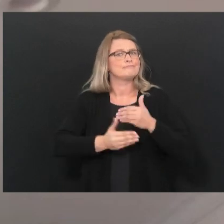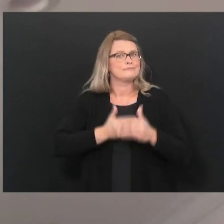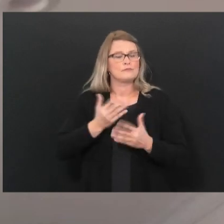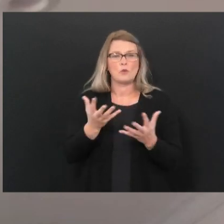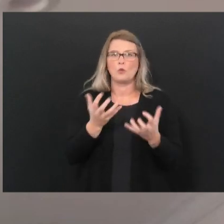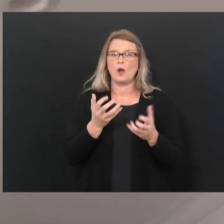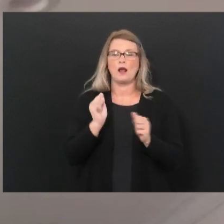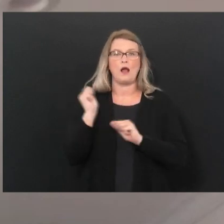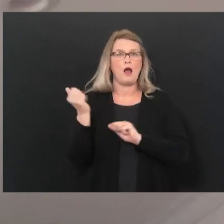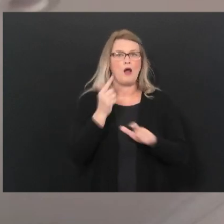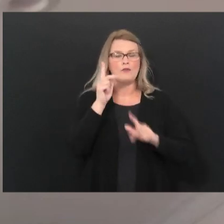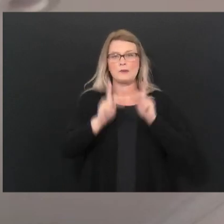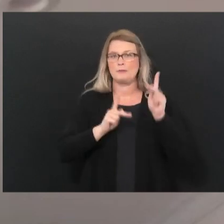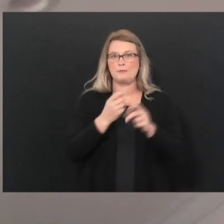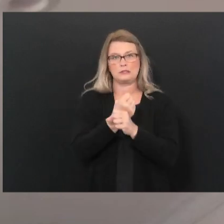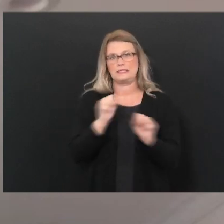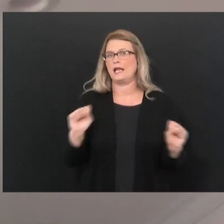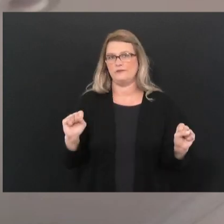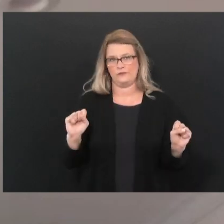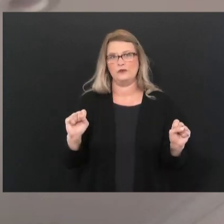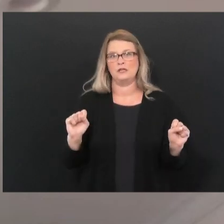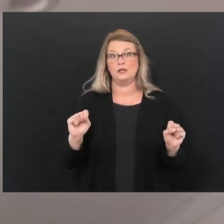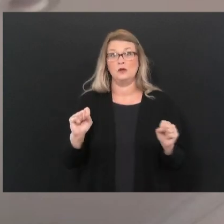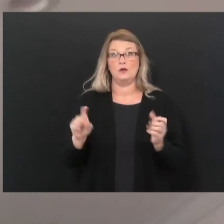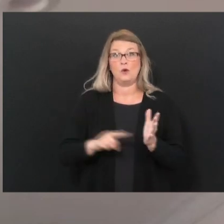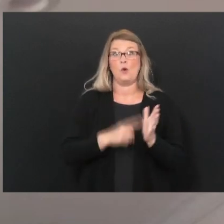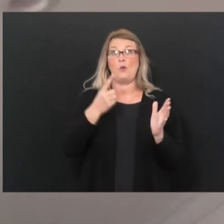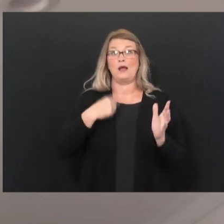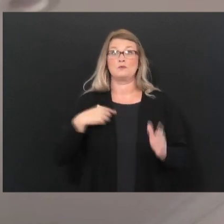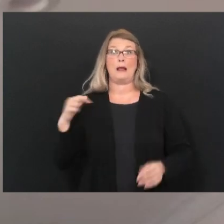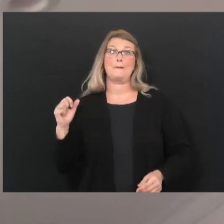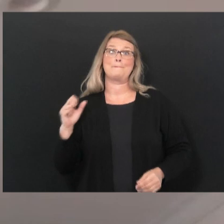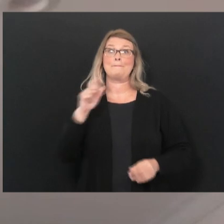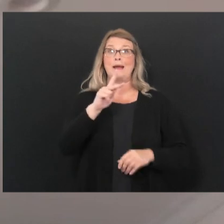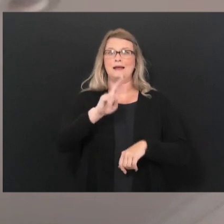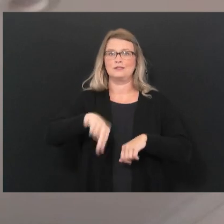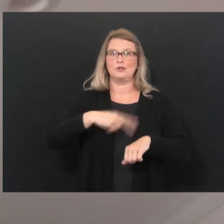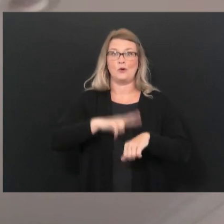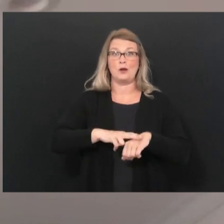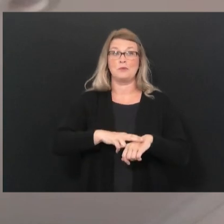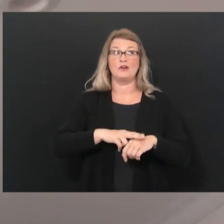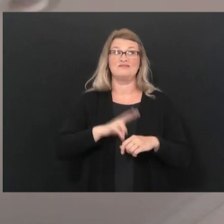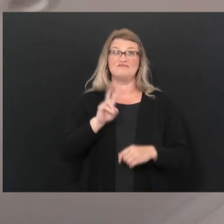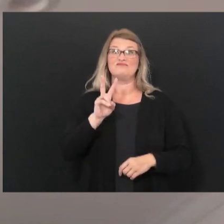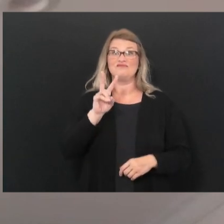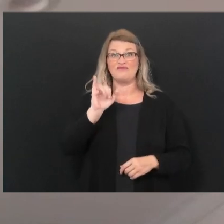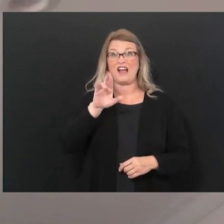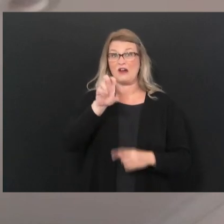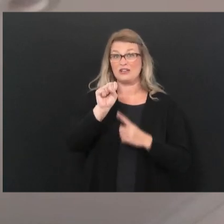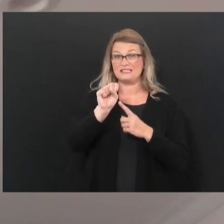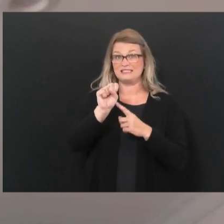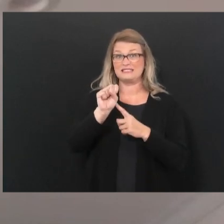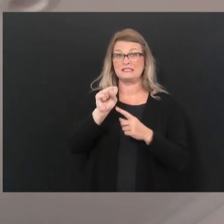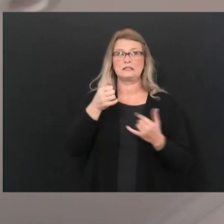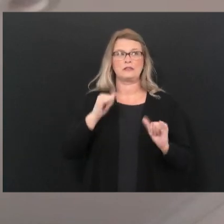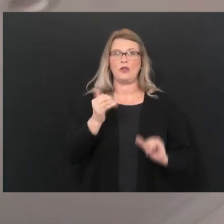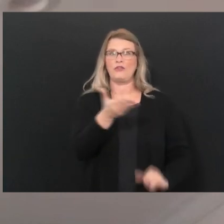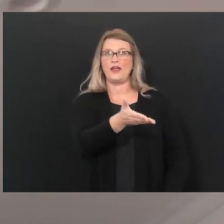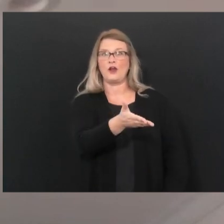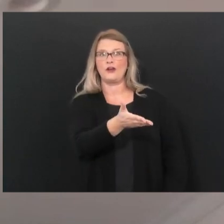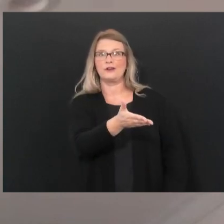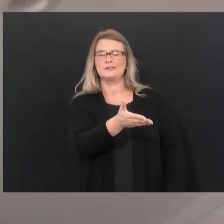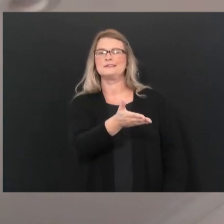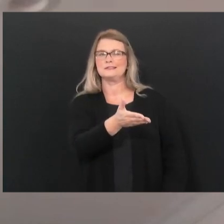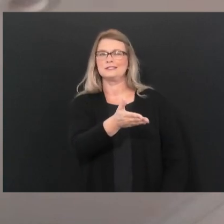to stay safe. And as we go back out again, we know the virus is still there and we still have a vulnerable population. So I think